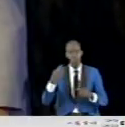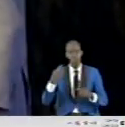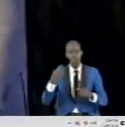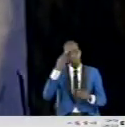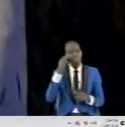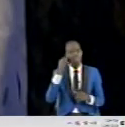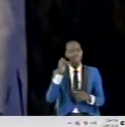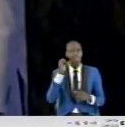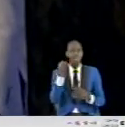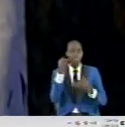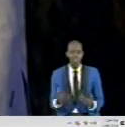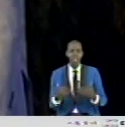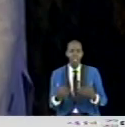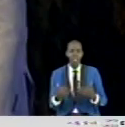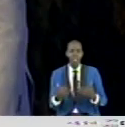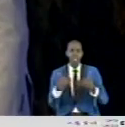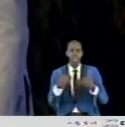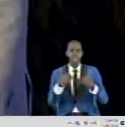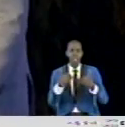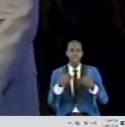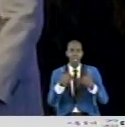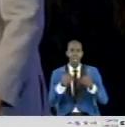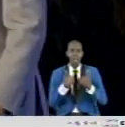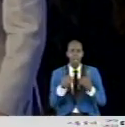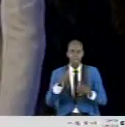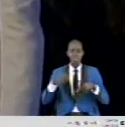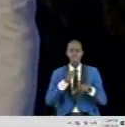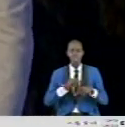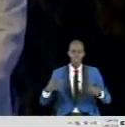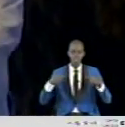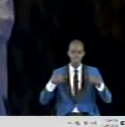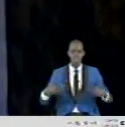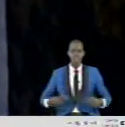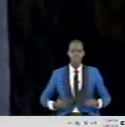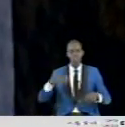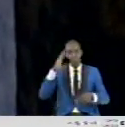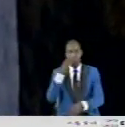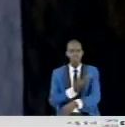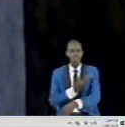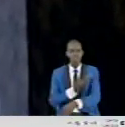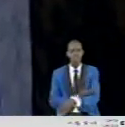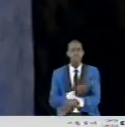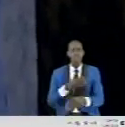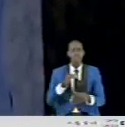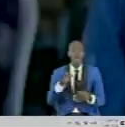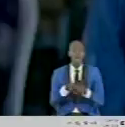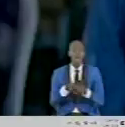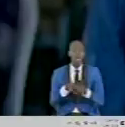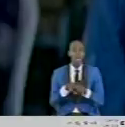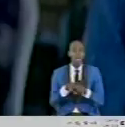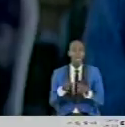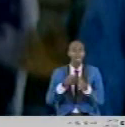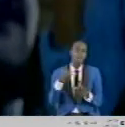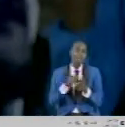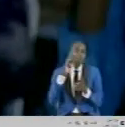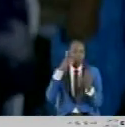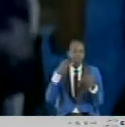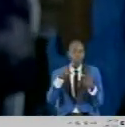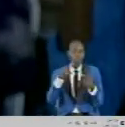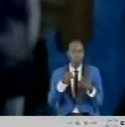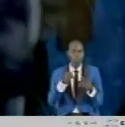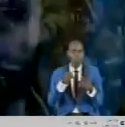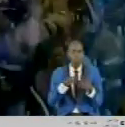a living healthy son as it happened to her it will happen to you